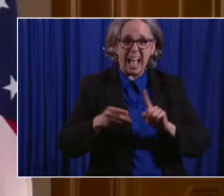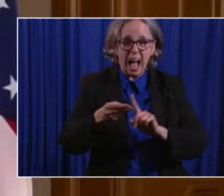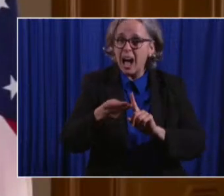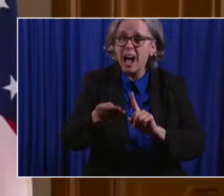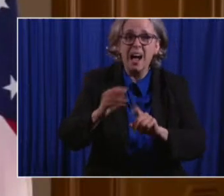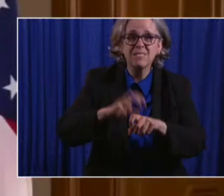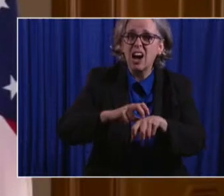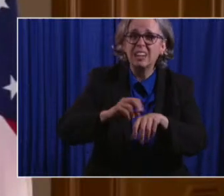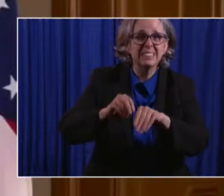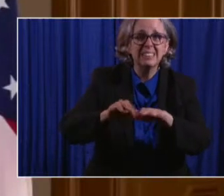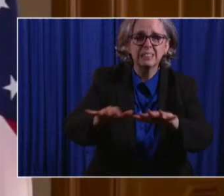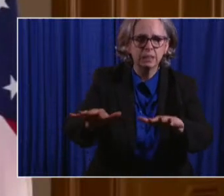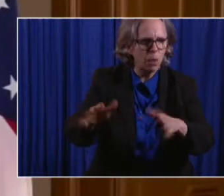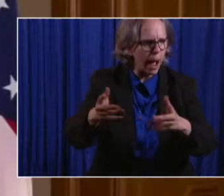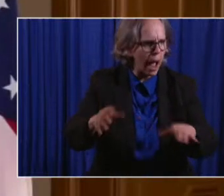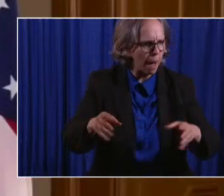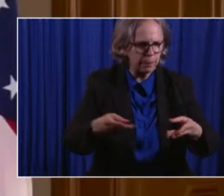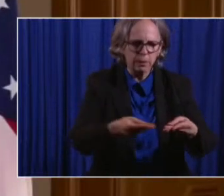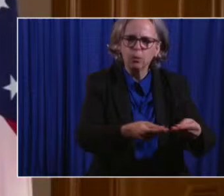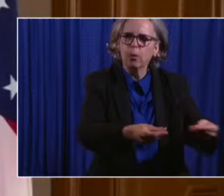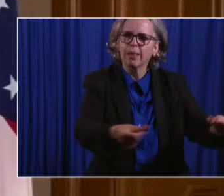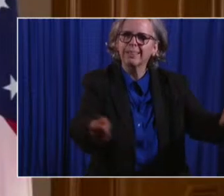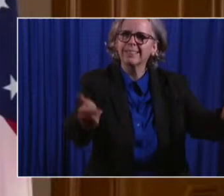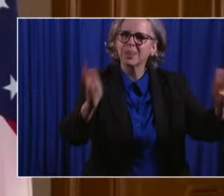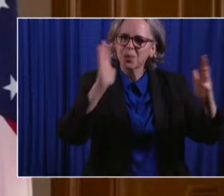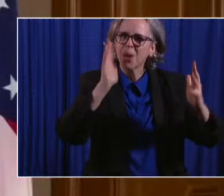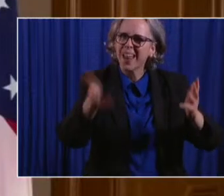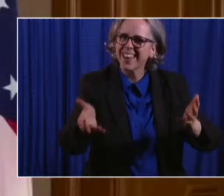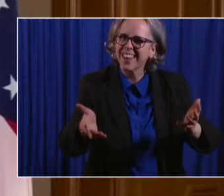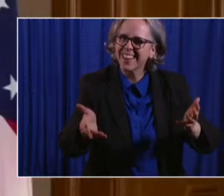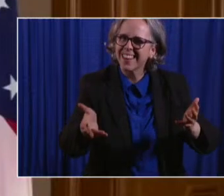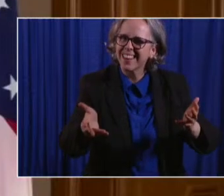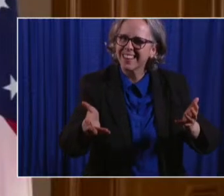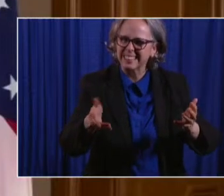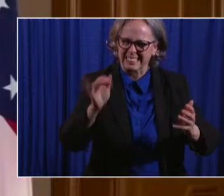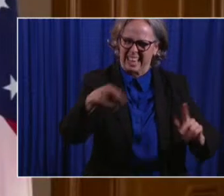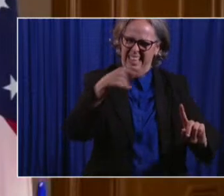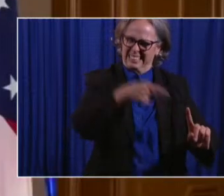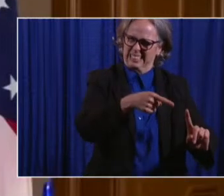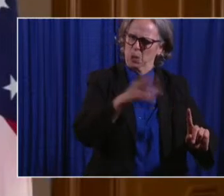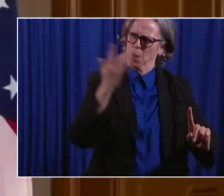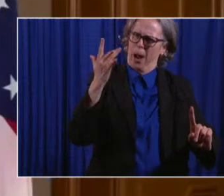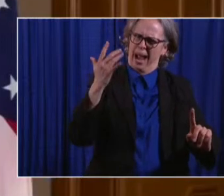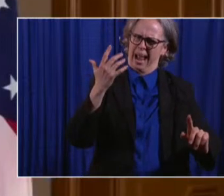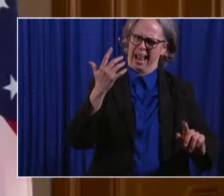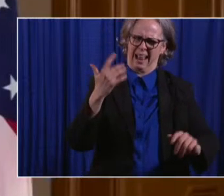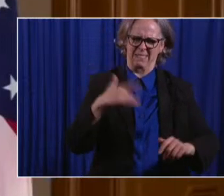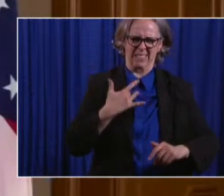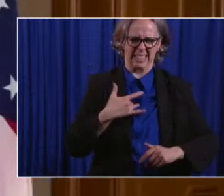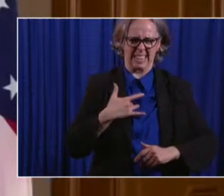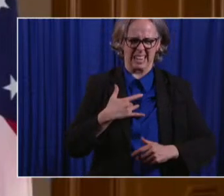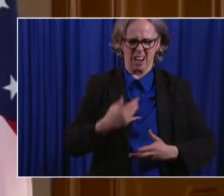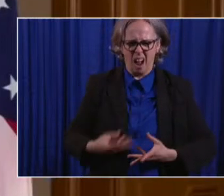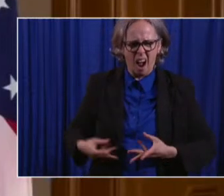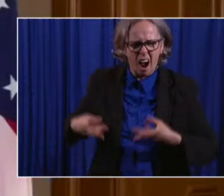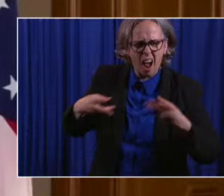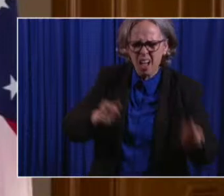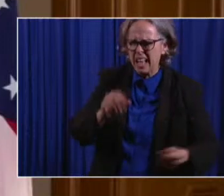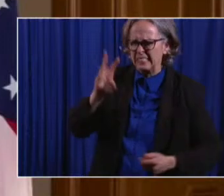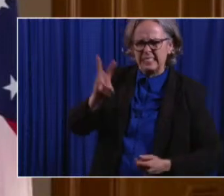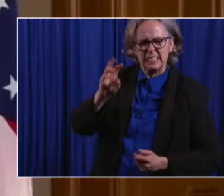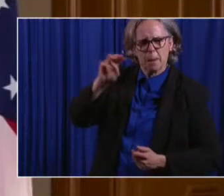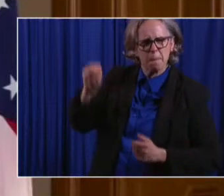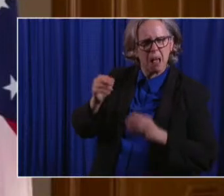goes down. And so that is why spending $5 million, $6 million to do